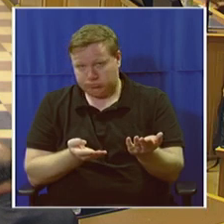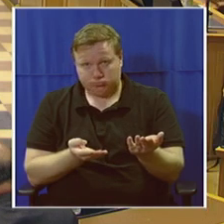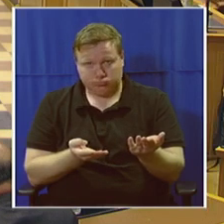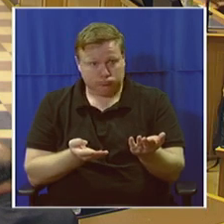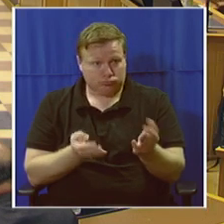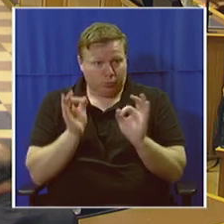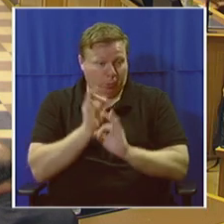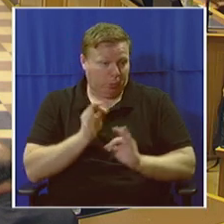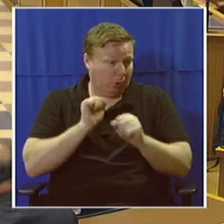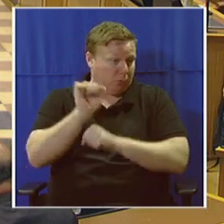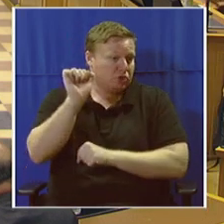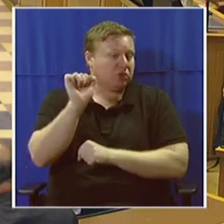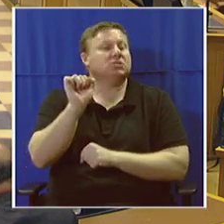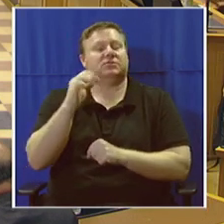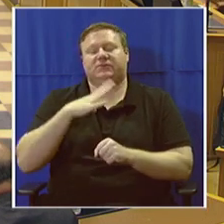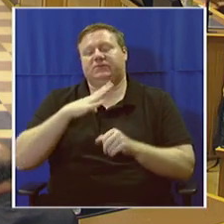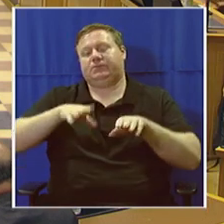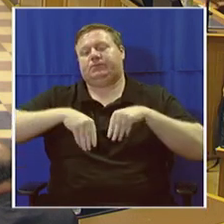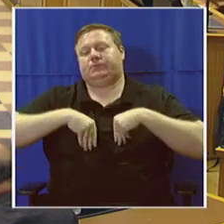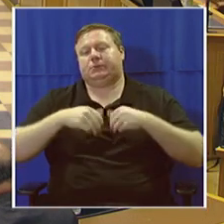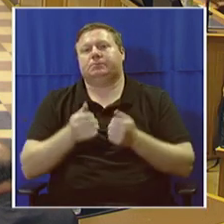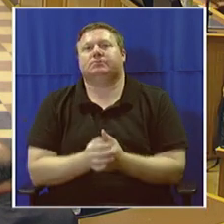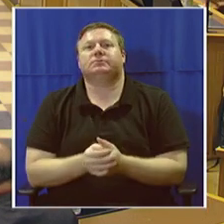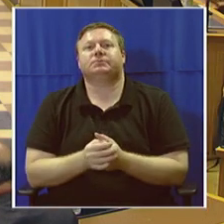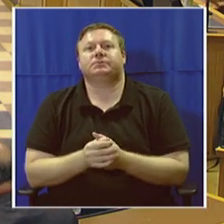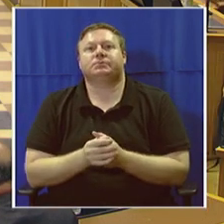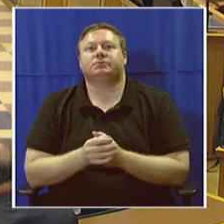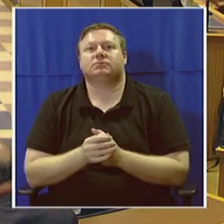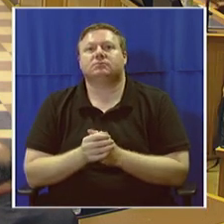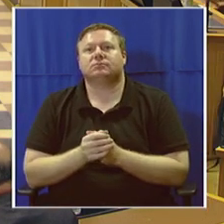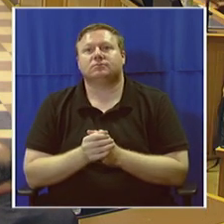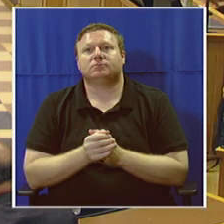No objections, motion agreed to.